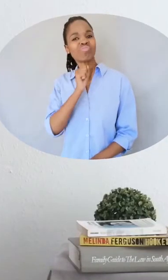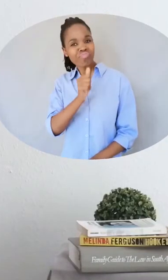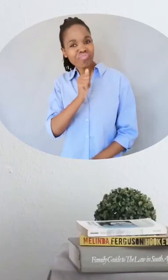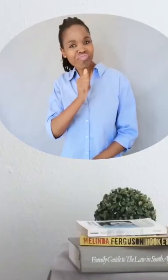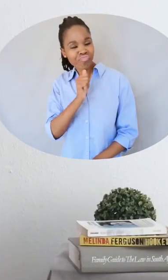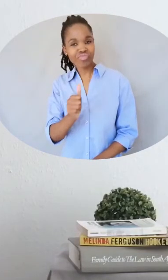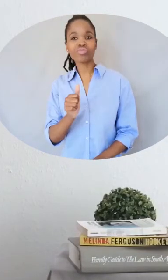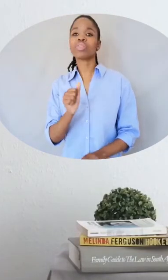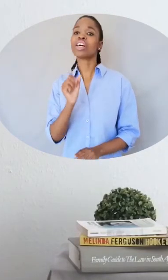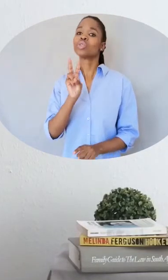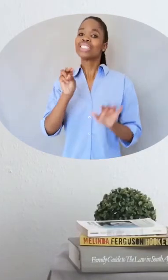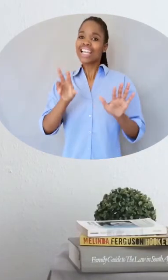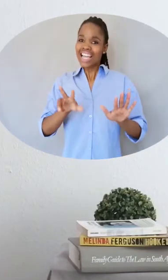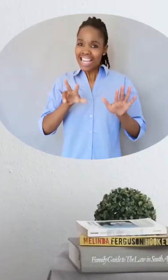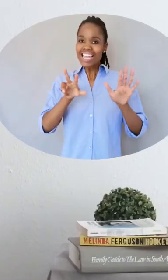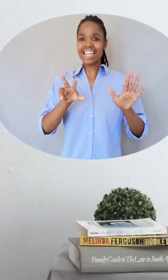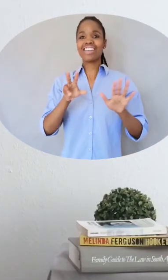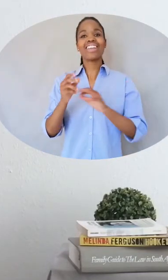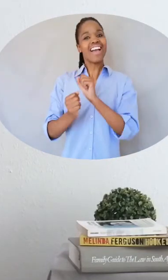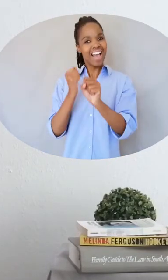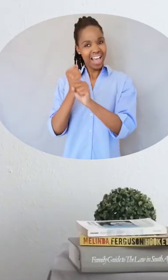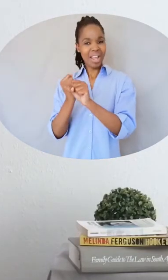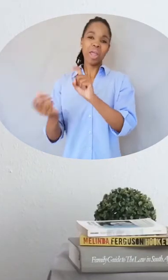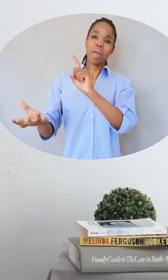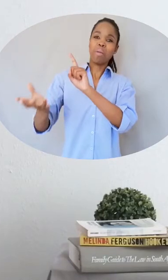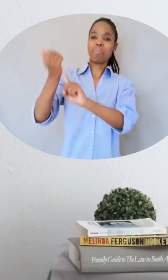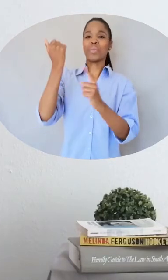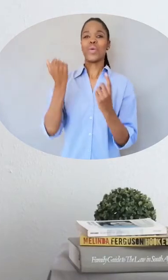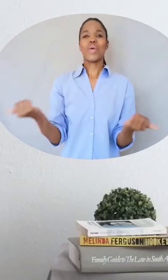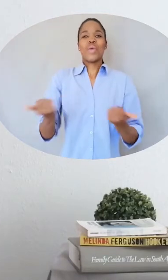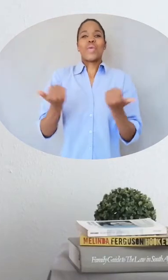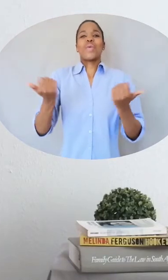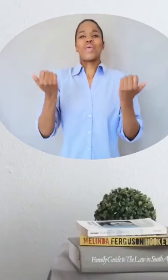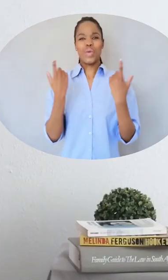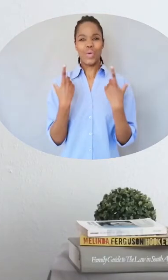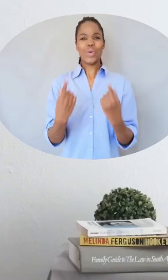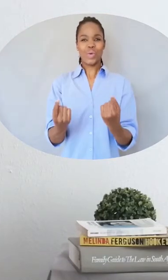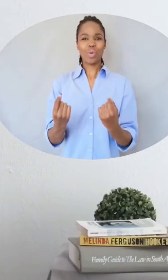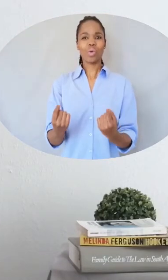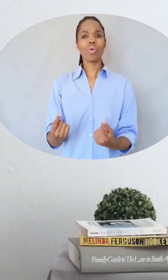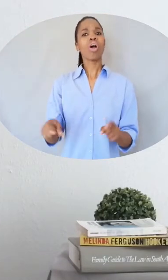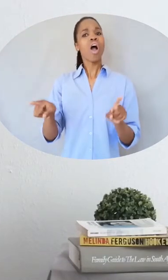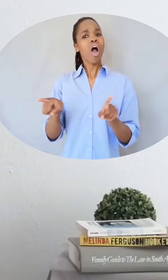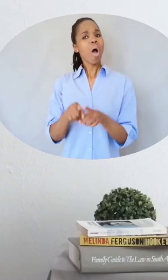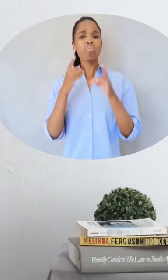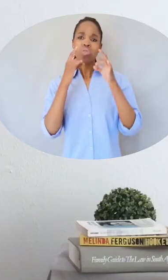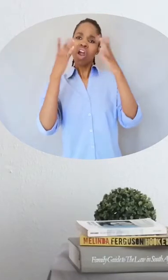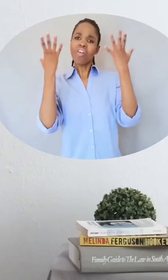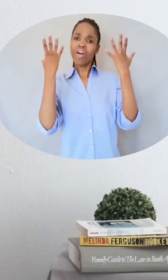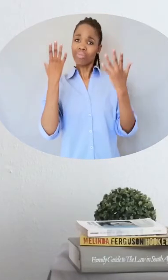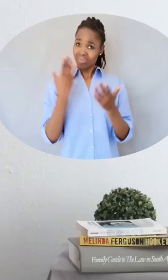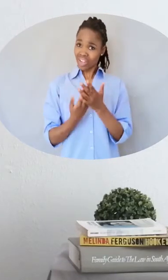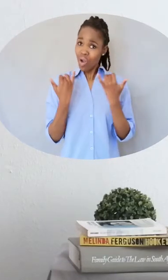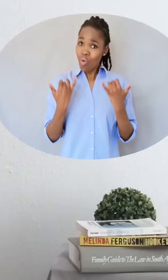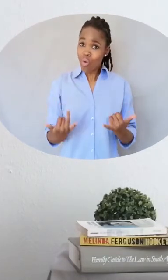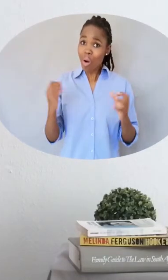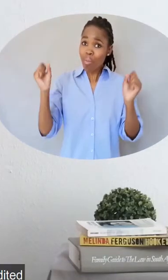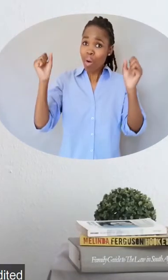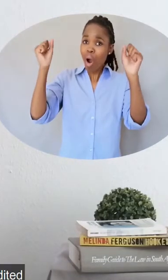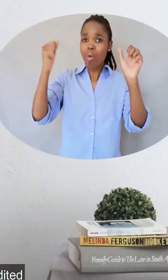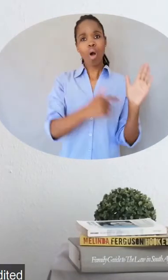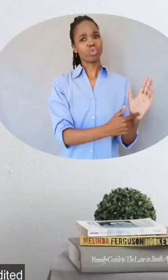and that was when I was successful. I don't think I'd be able to sit here in front of you